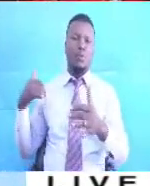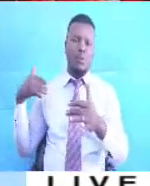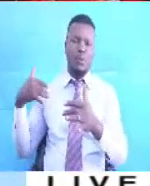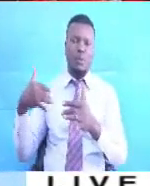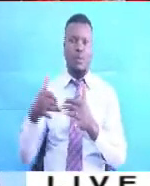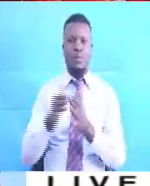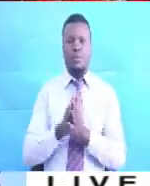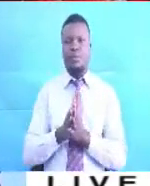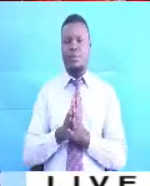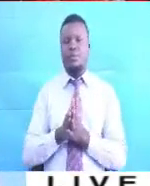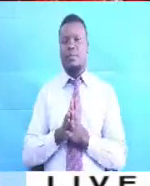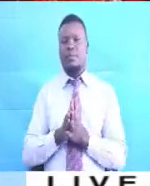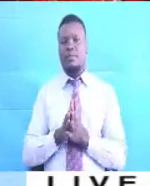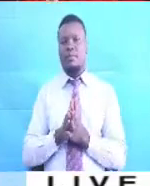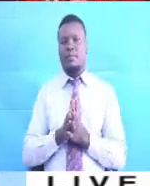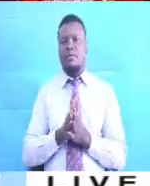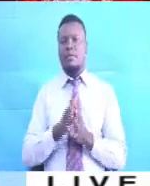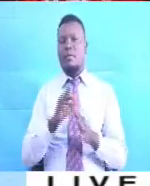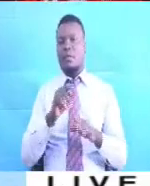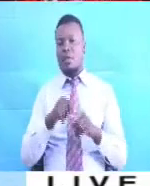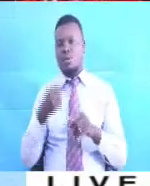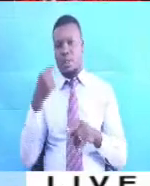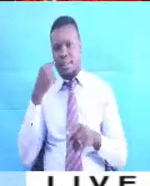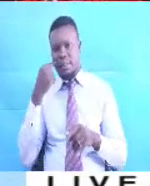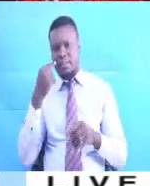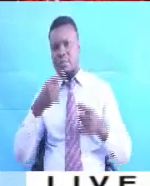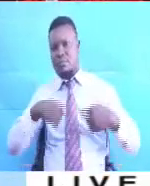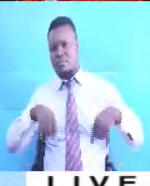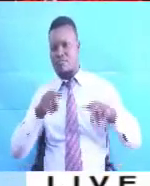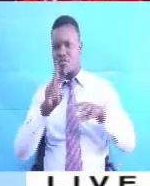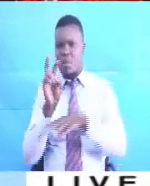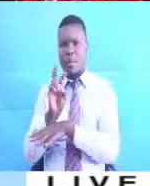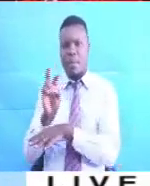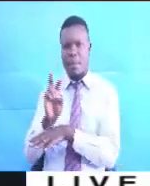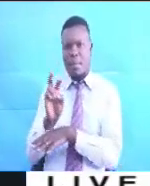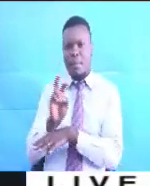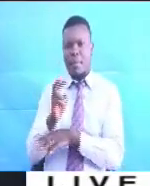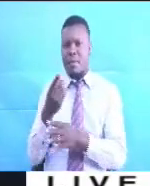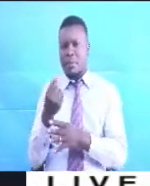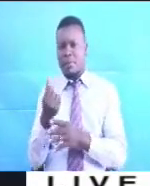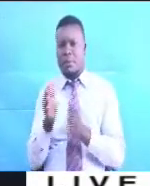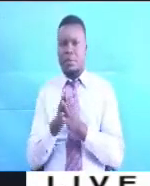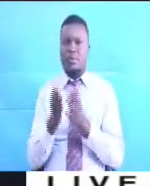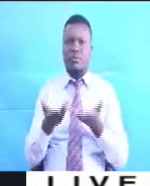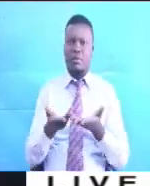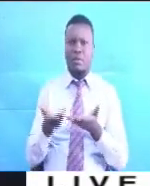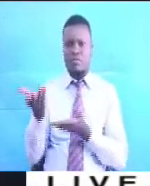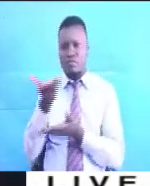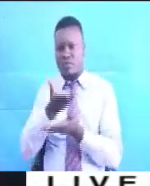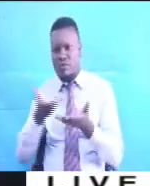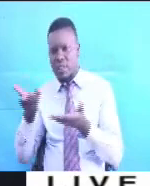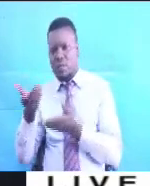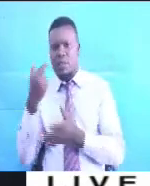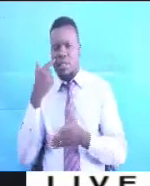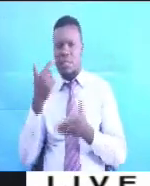until we next hold our Monetary Policy Committee meeting to review the